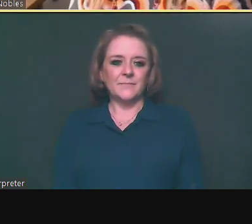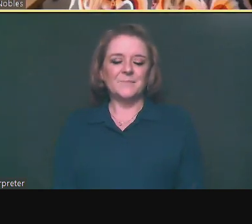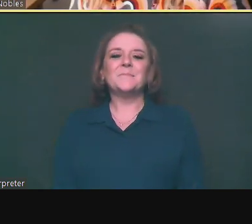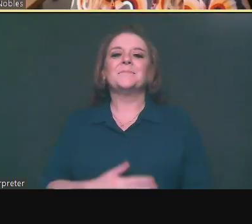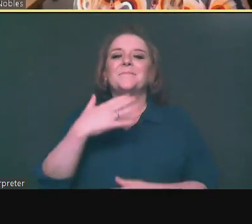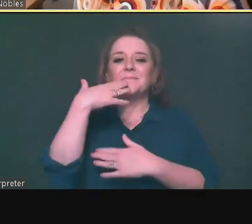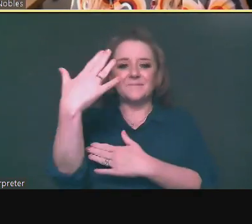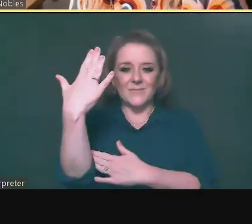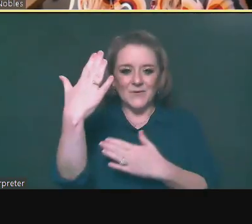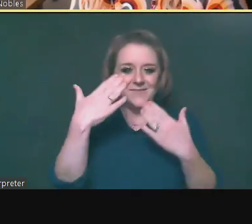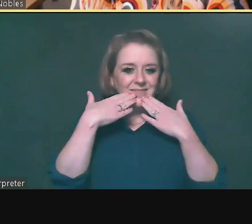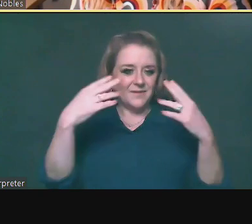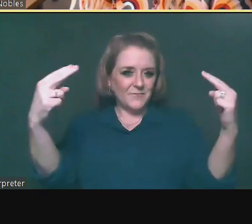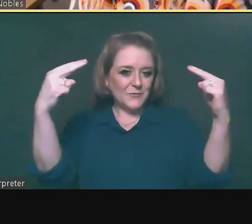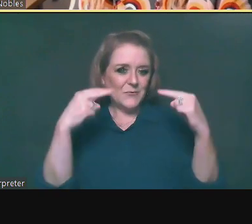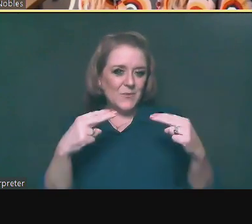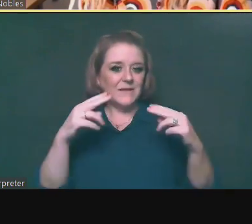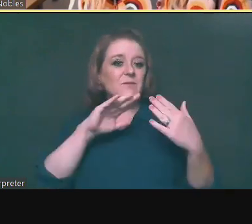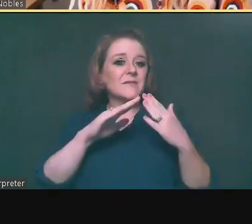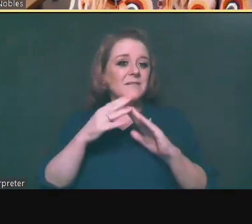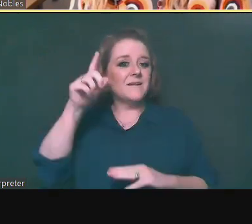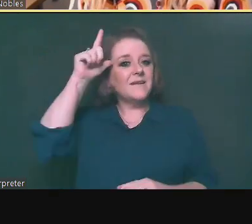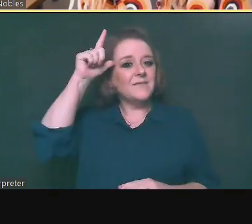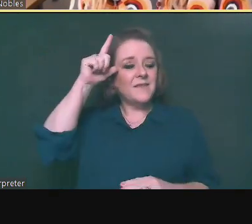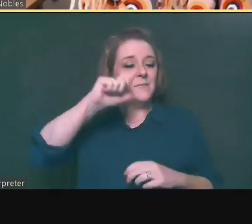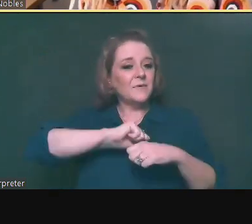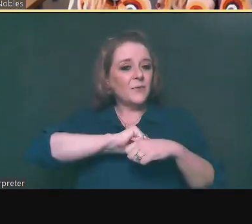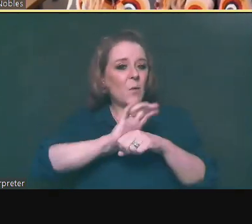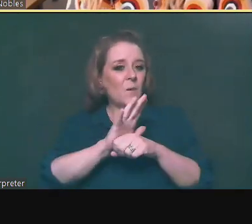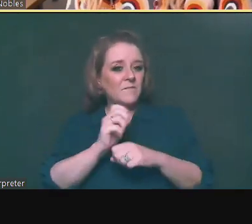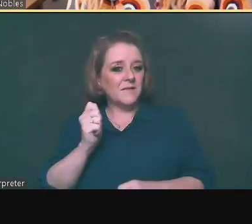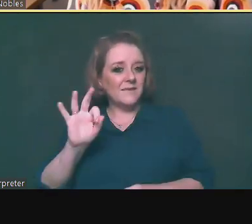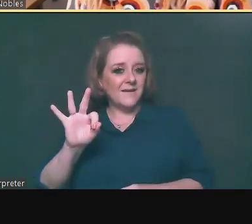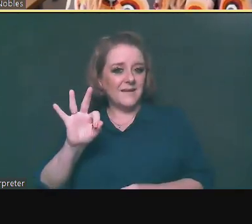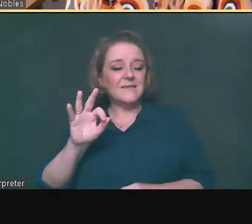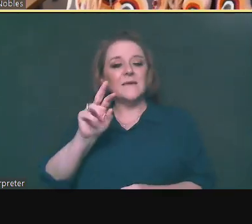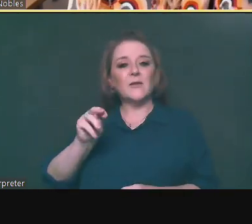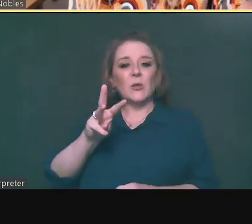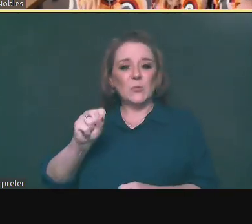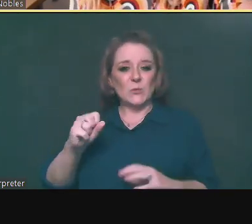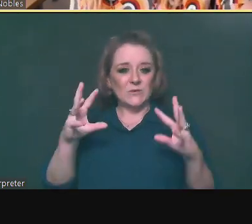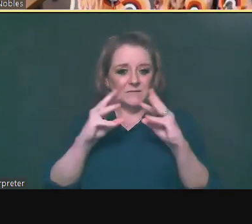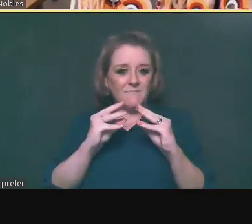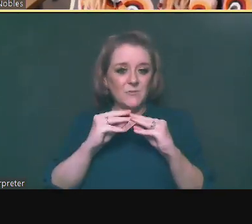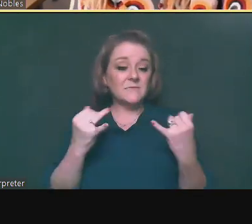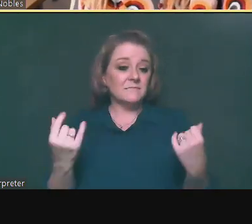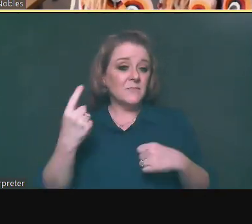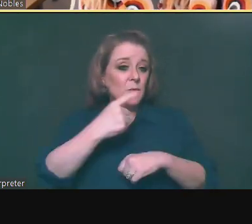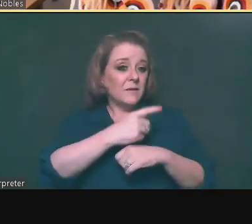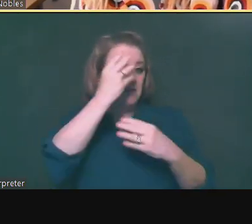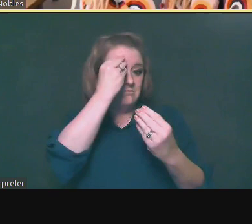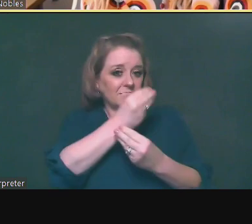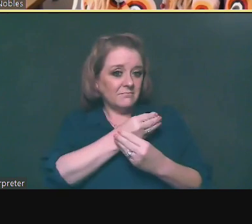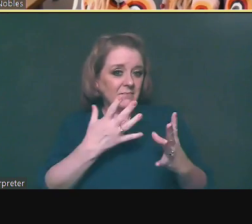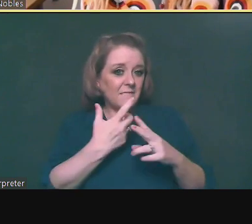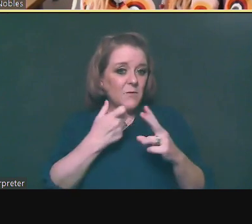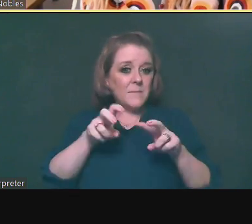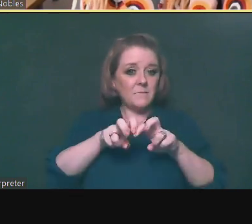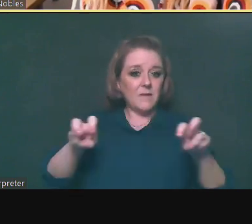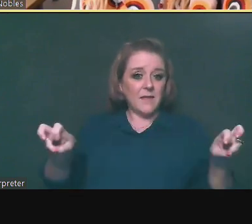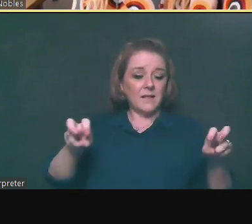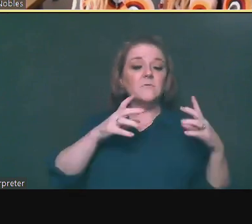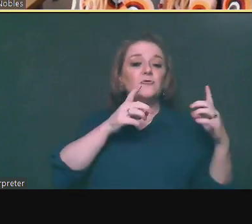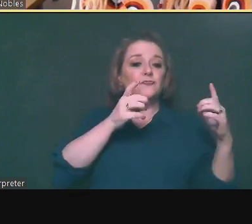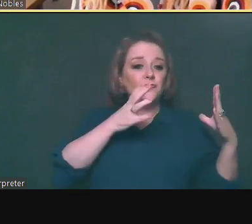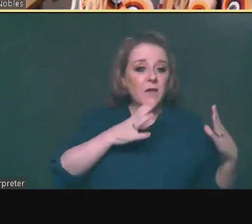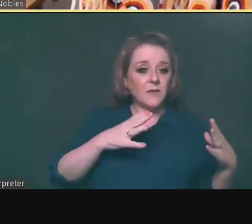Good morning, and thank you for joining us for the City of Lubbock COVID-19 News Conference. Today, we will have updates from our panelists, who include Director of